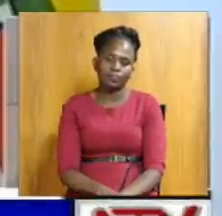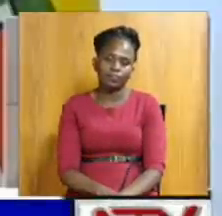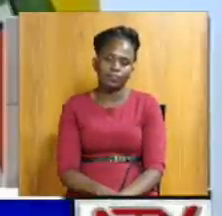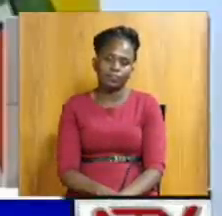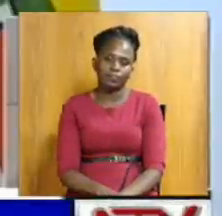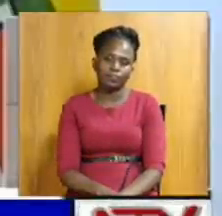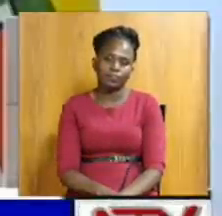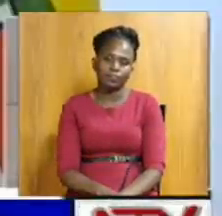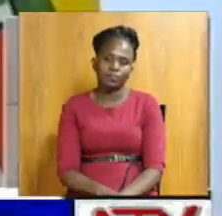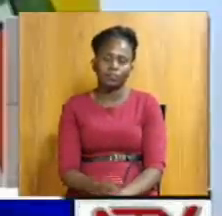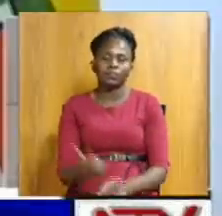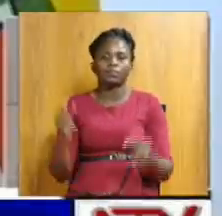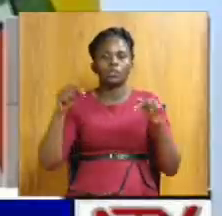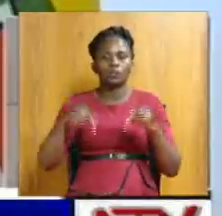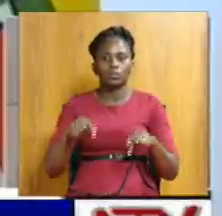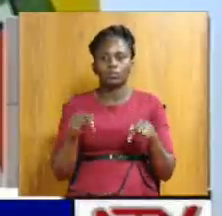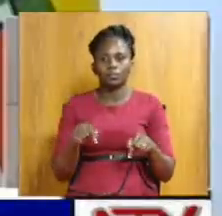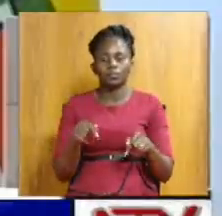As of today,